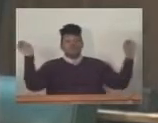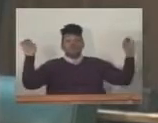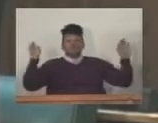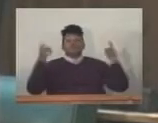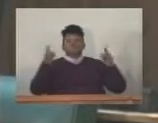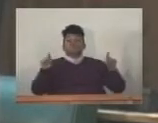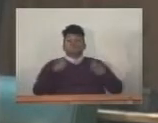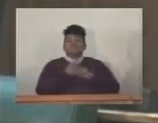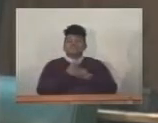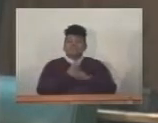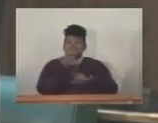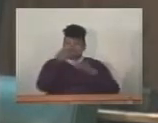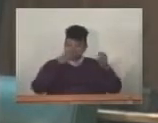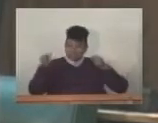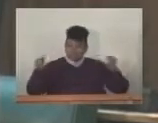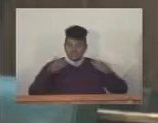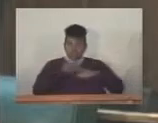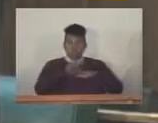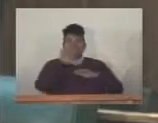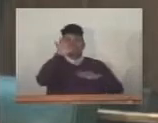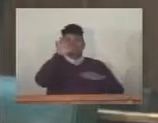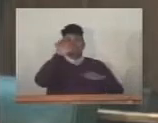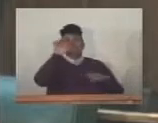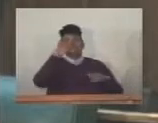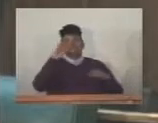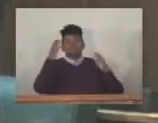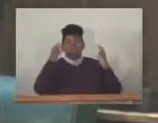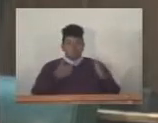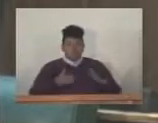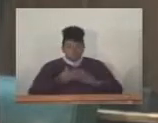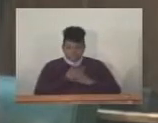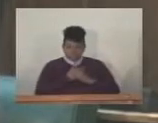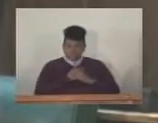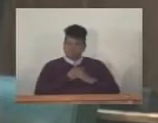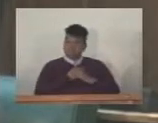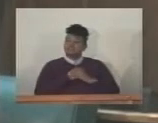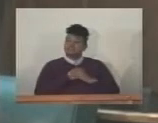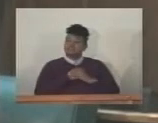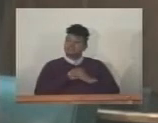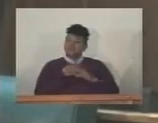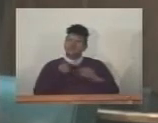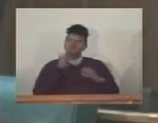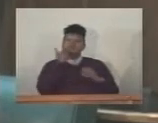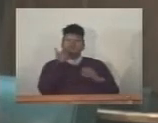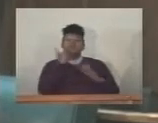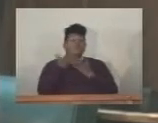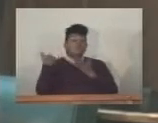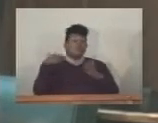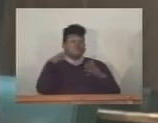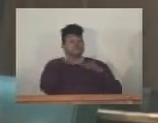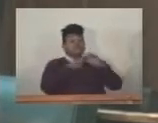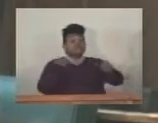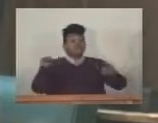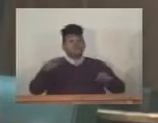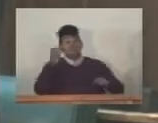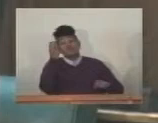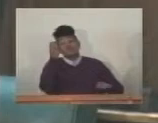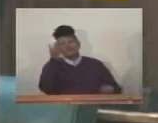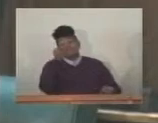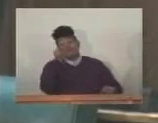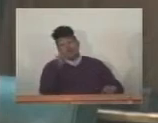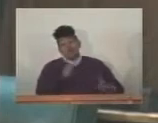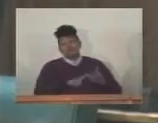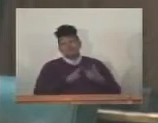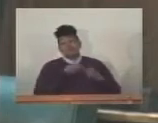in the detention of over 527 persons. And as I said before, the seizure of 12 firearms, 5 of which